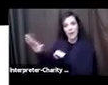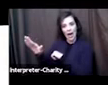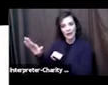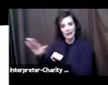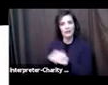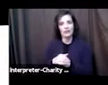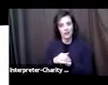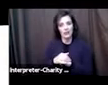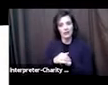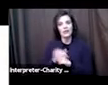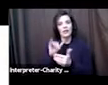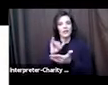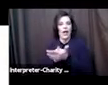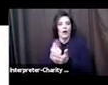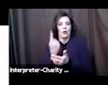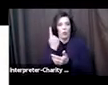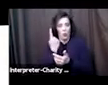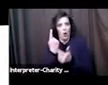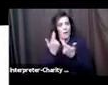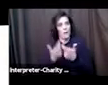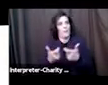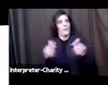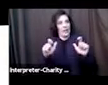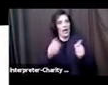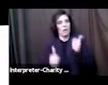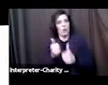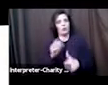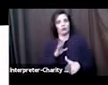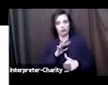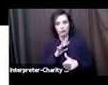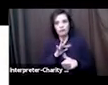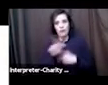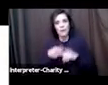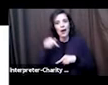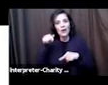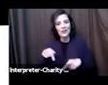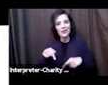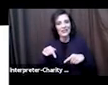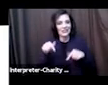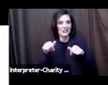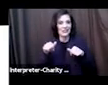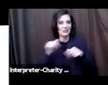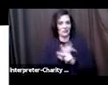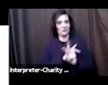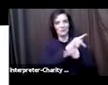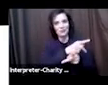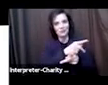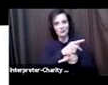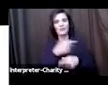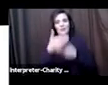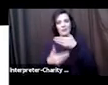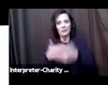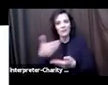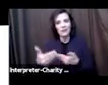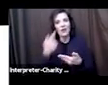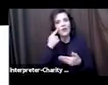And that's probably one of the biggest and most helpful things that we can do for folks doing